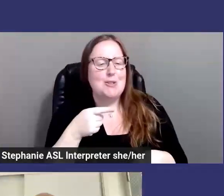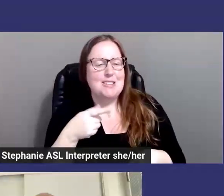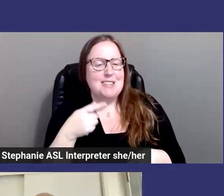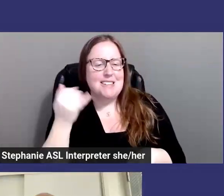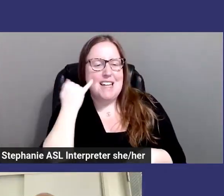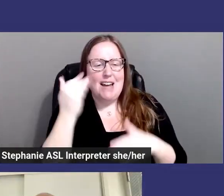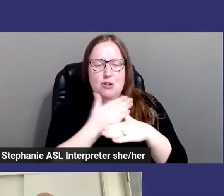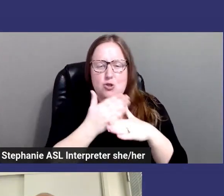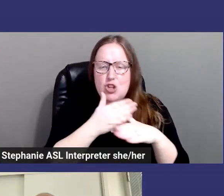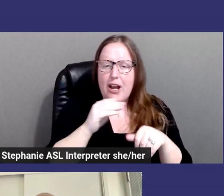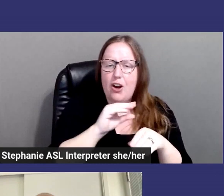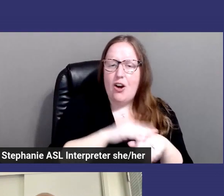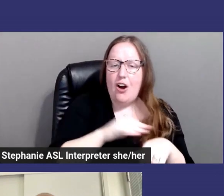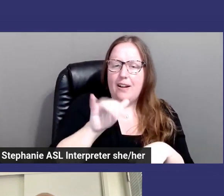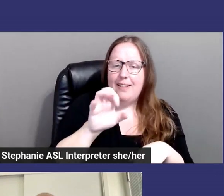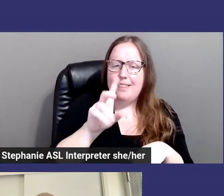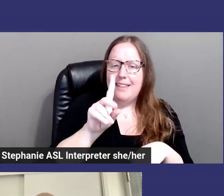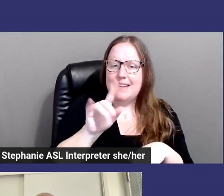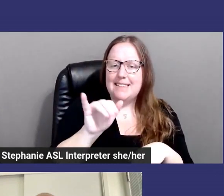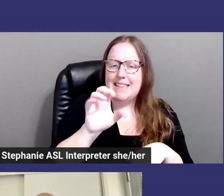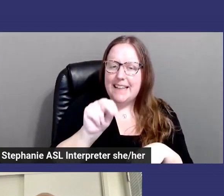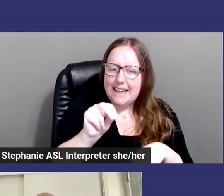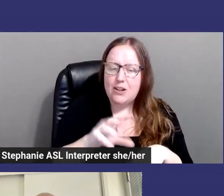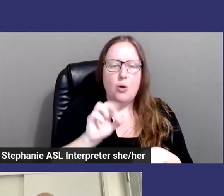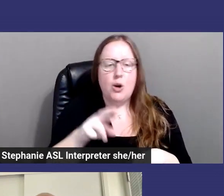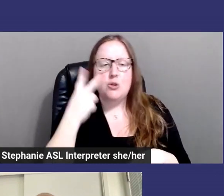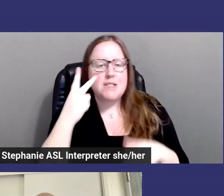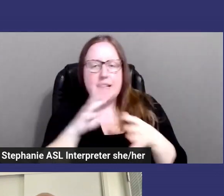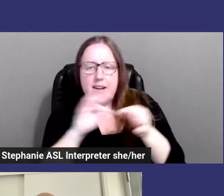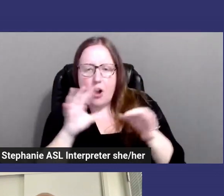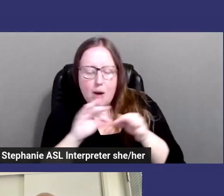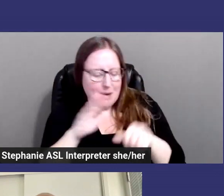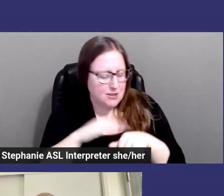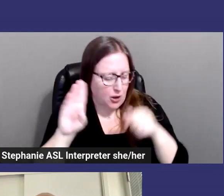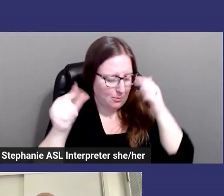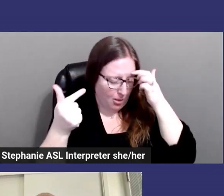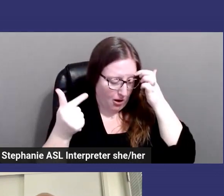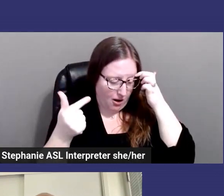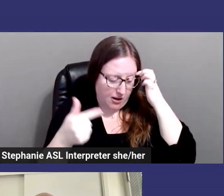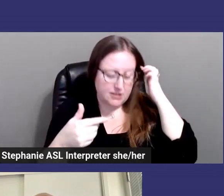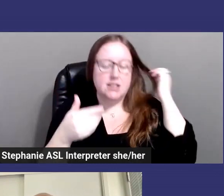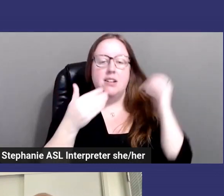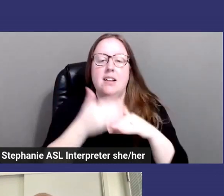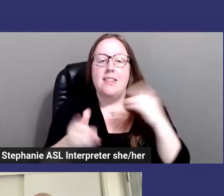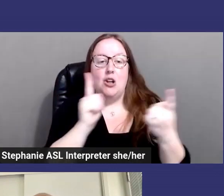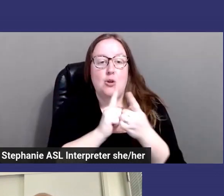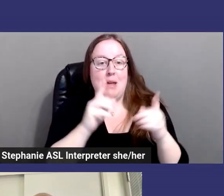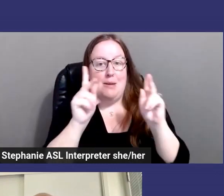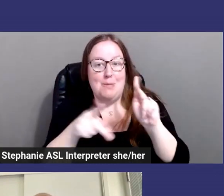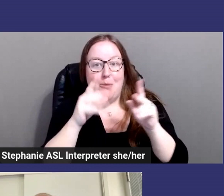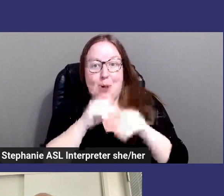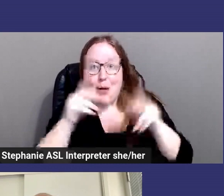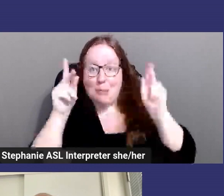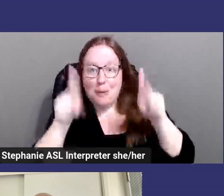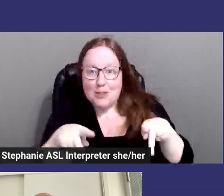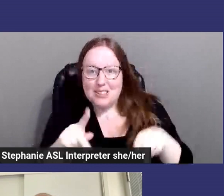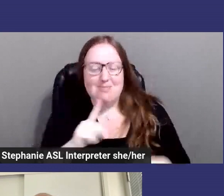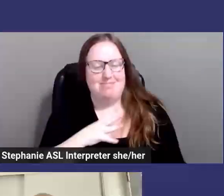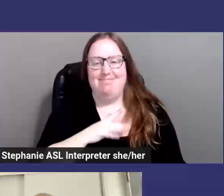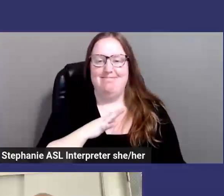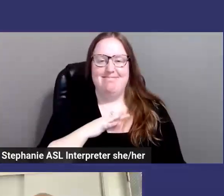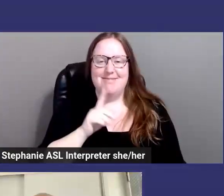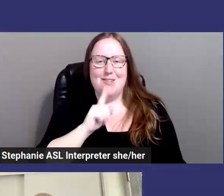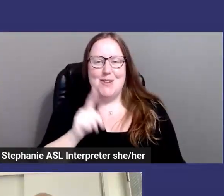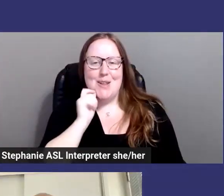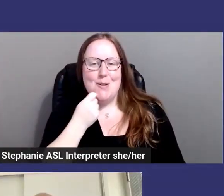things on LinkedIn or you see comments on blogs, and then you get to meet people in person. It was really cool to meet a